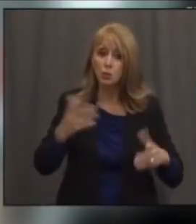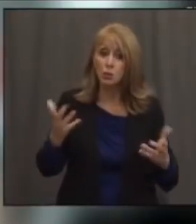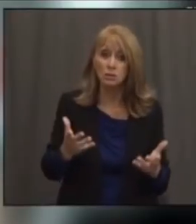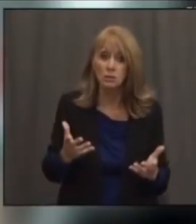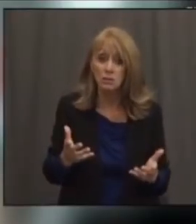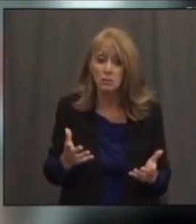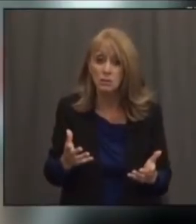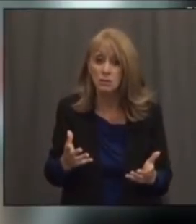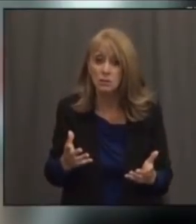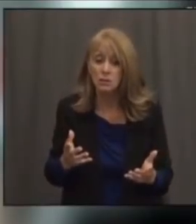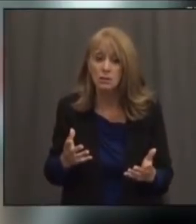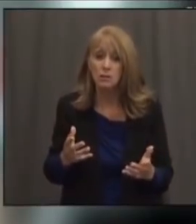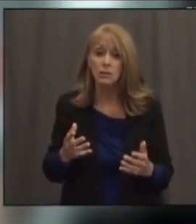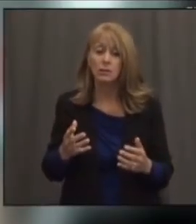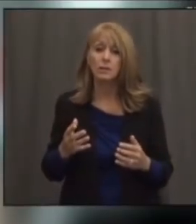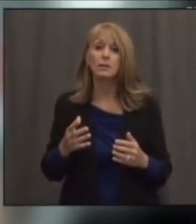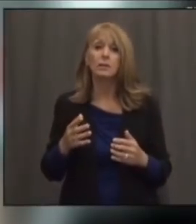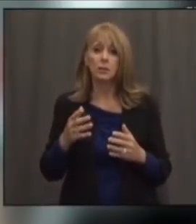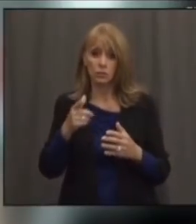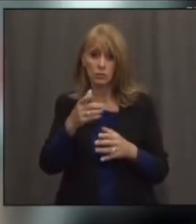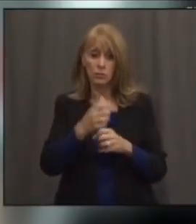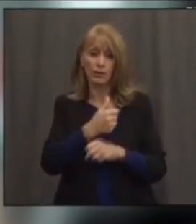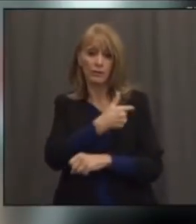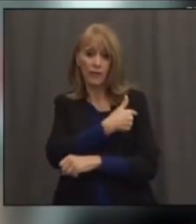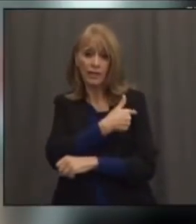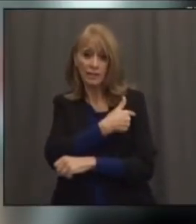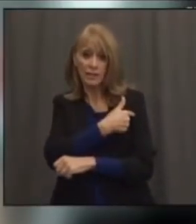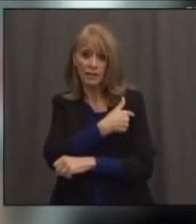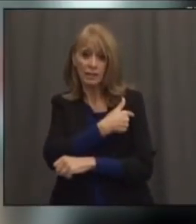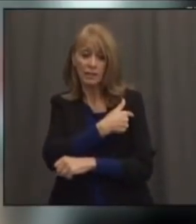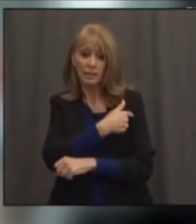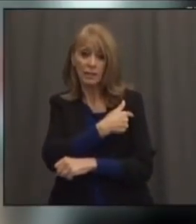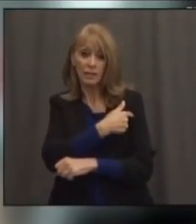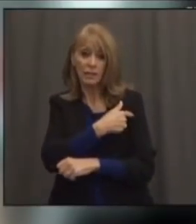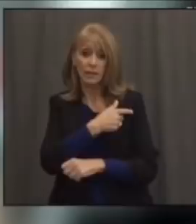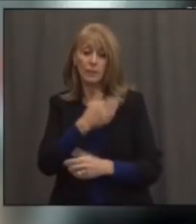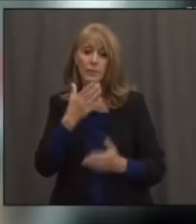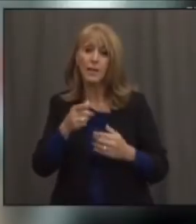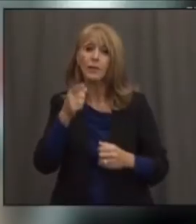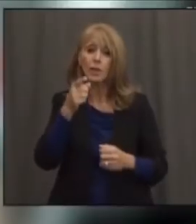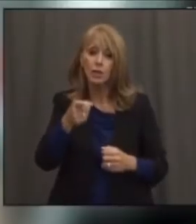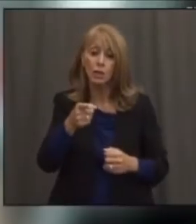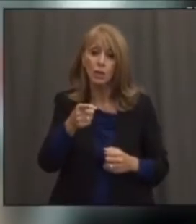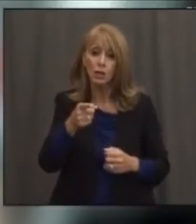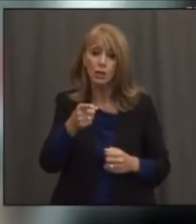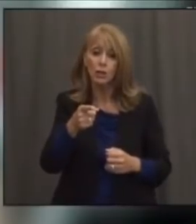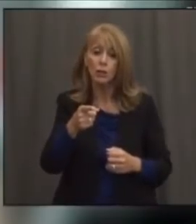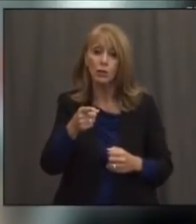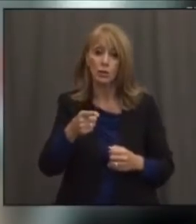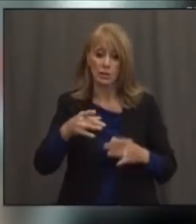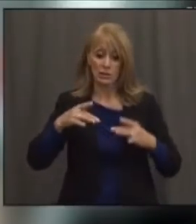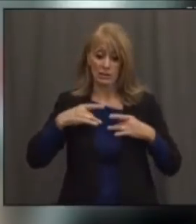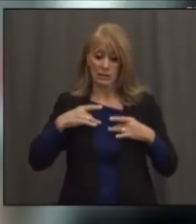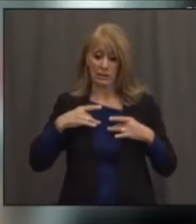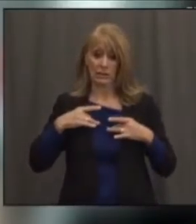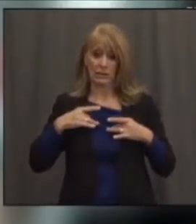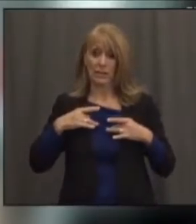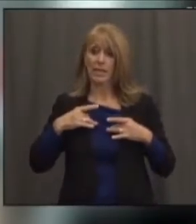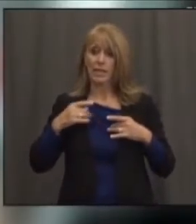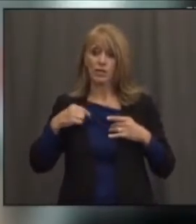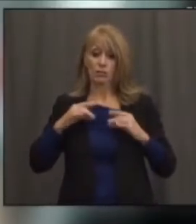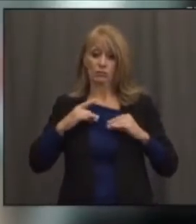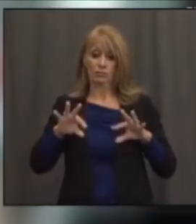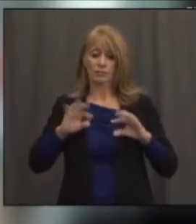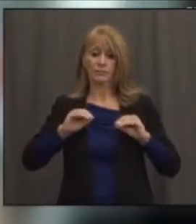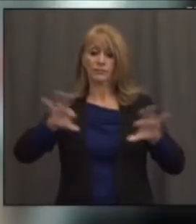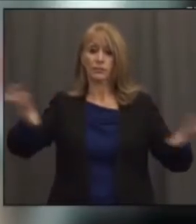that one of the answers is that by getting vaccinated, you're going to substantially reduce the risk that you can become someone who's infected and goes on to infect other people. That if